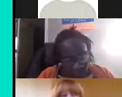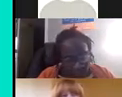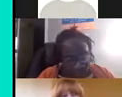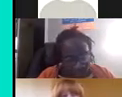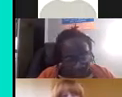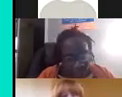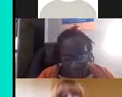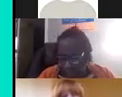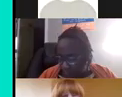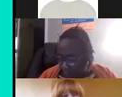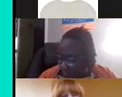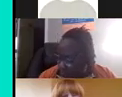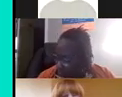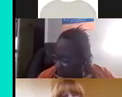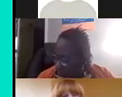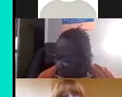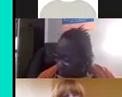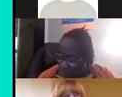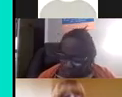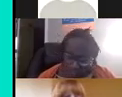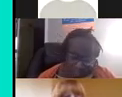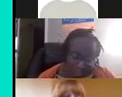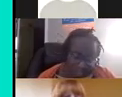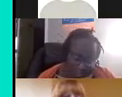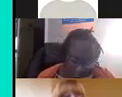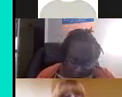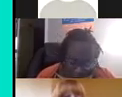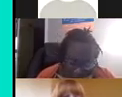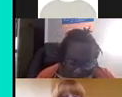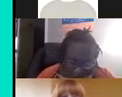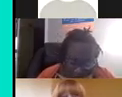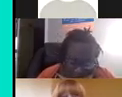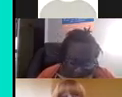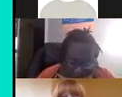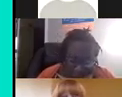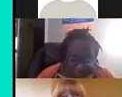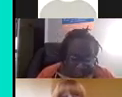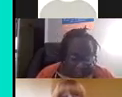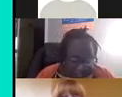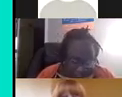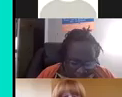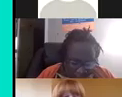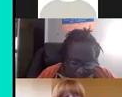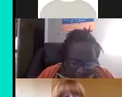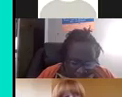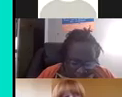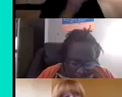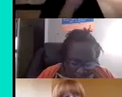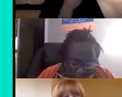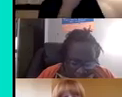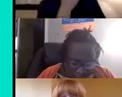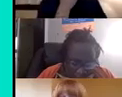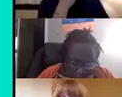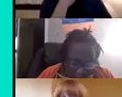Here in a second, we have four breakout groups that are each going to be about six or seven people each. We don't